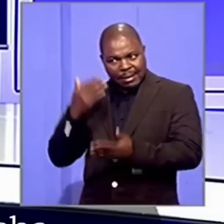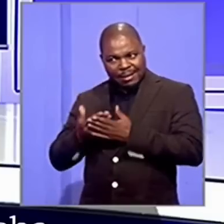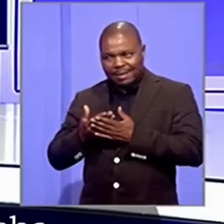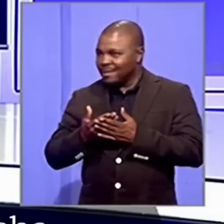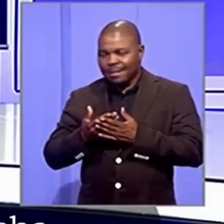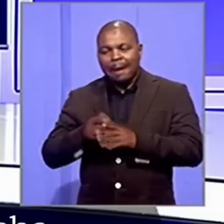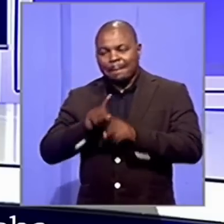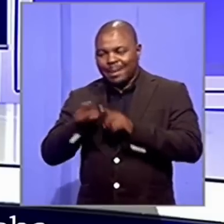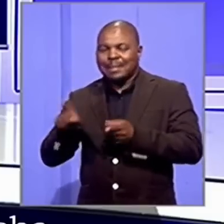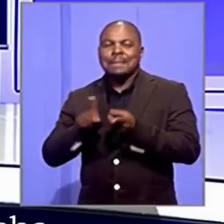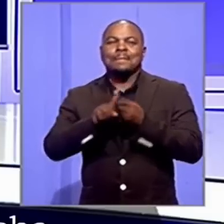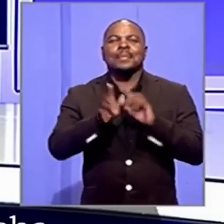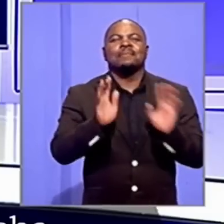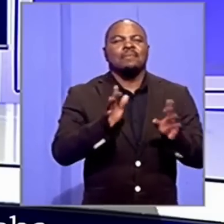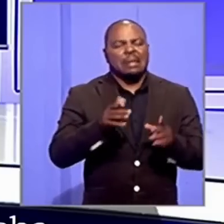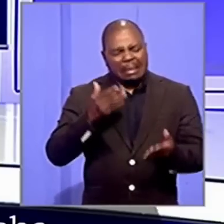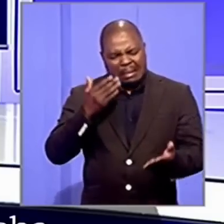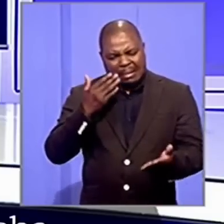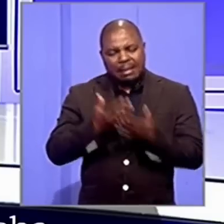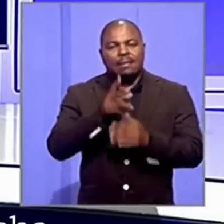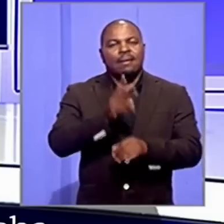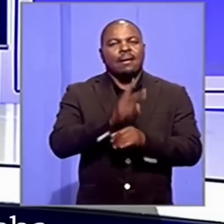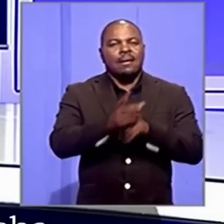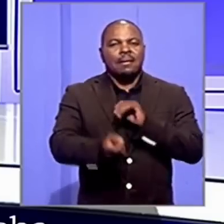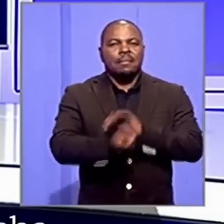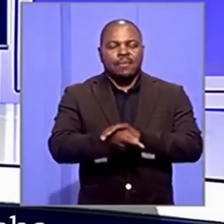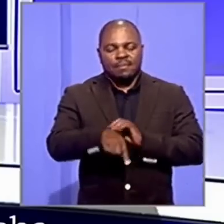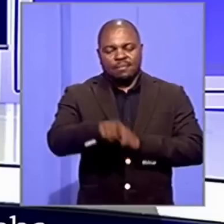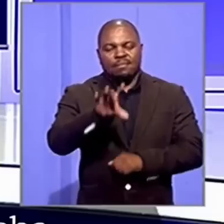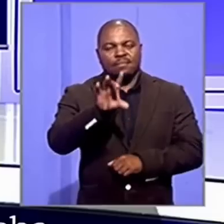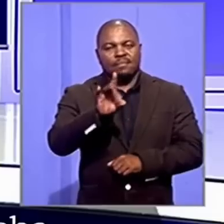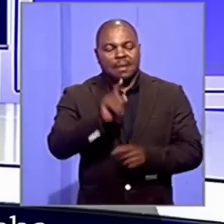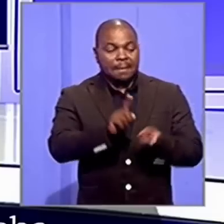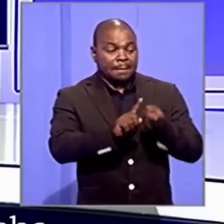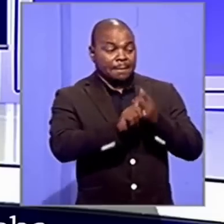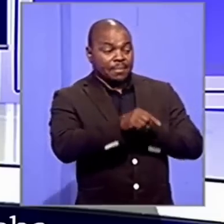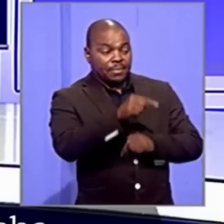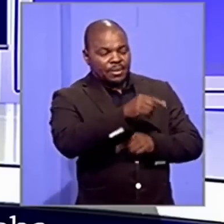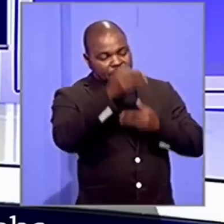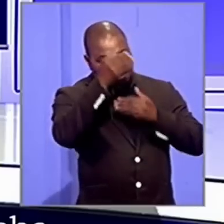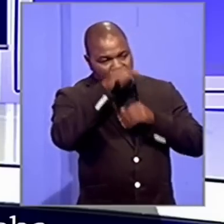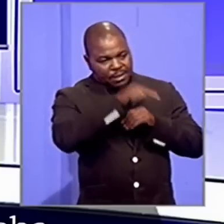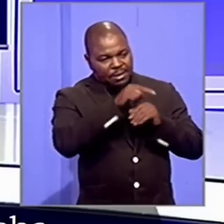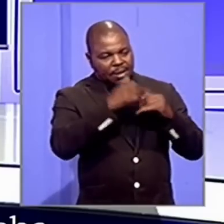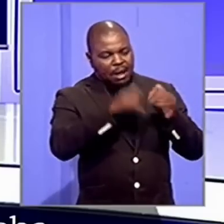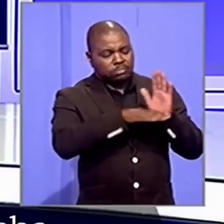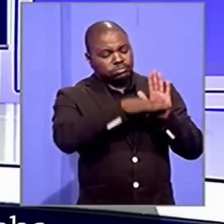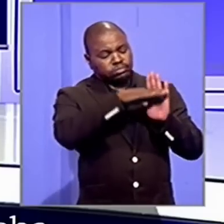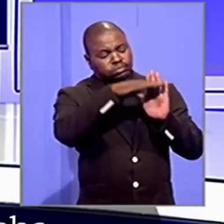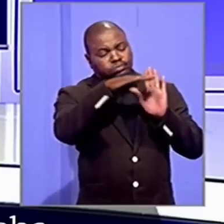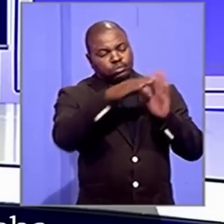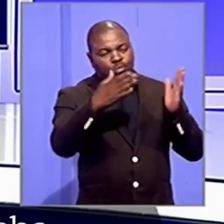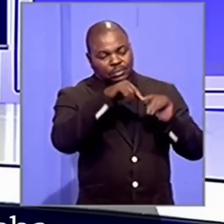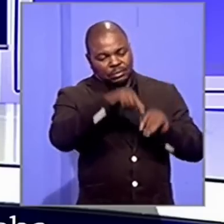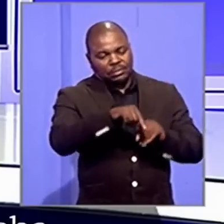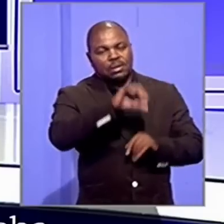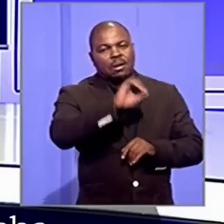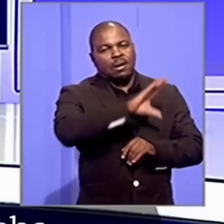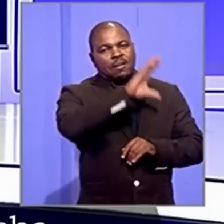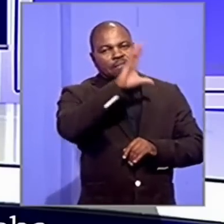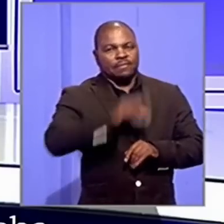bona gomme ba ka bušeletša seo ka Labobedi kgahlanong le naga yeo e lego maemong a godimo